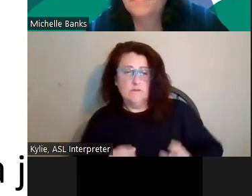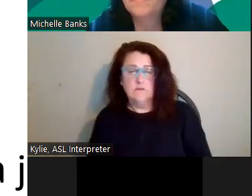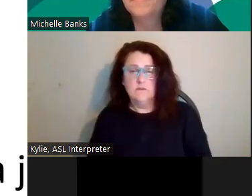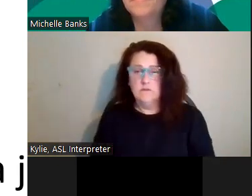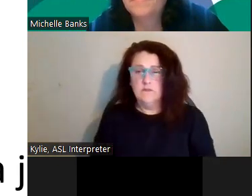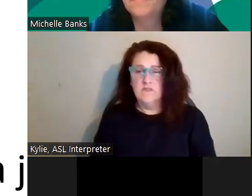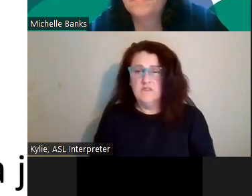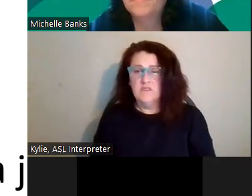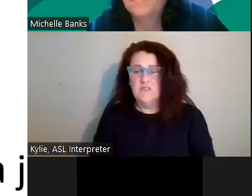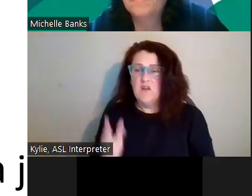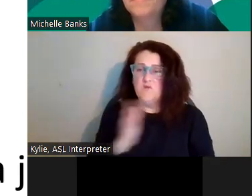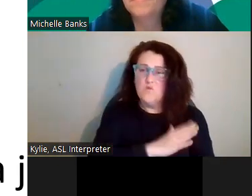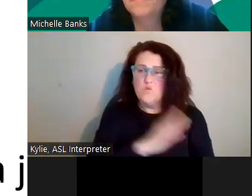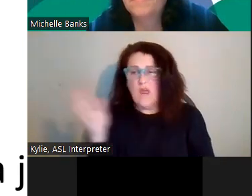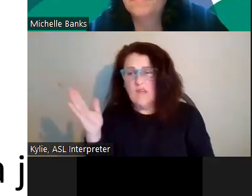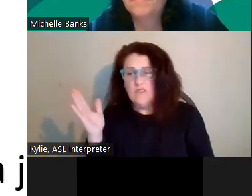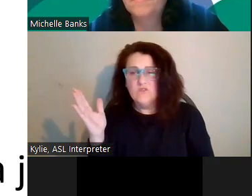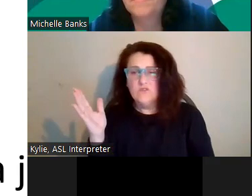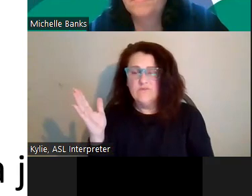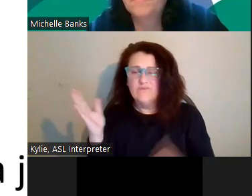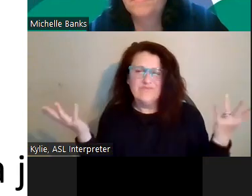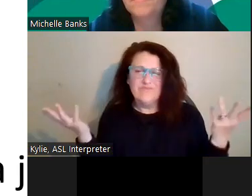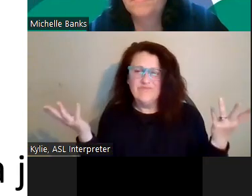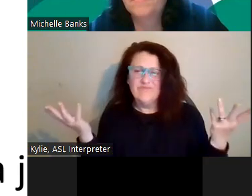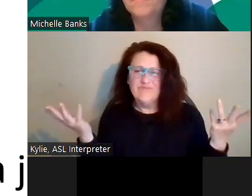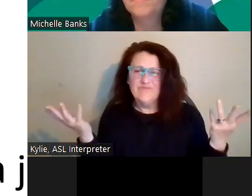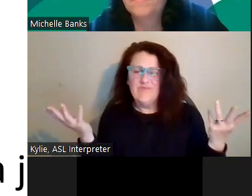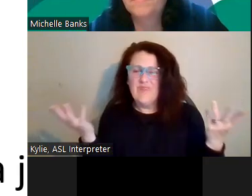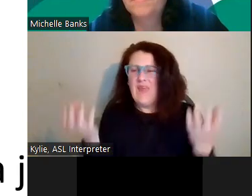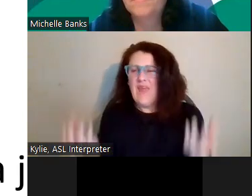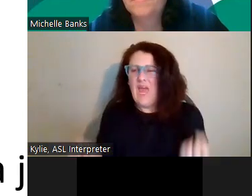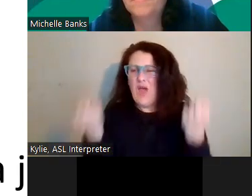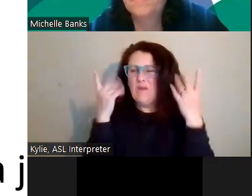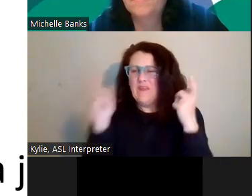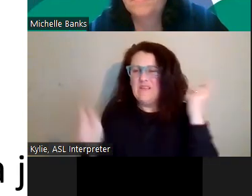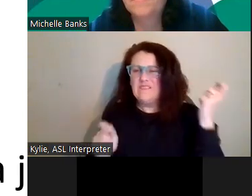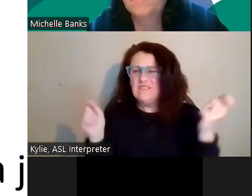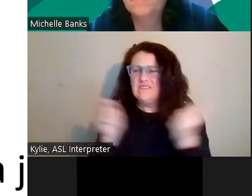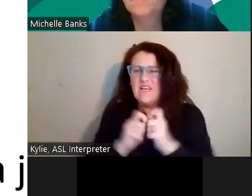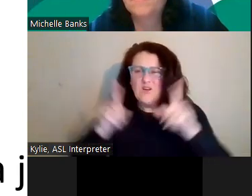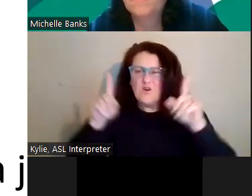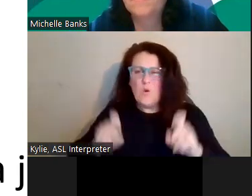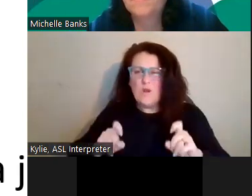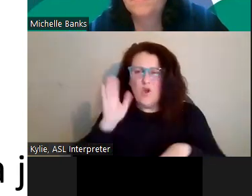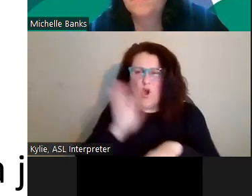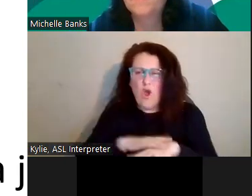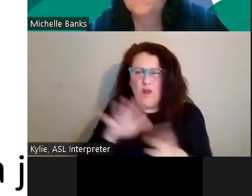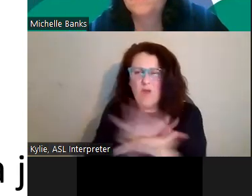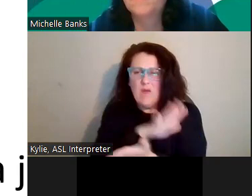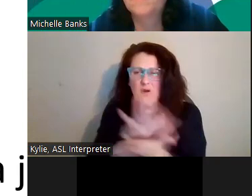They range, I don't know how many exact questions there are on it, but they're